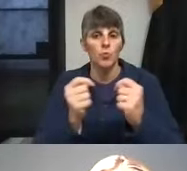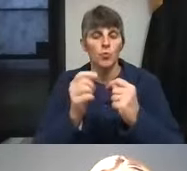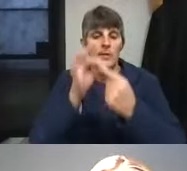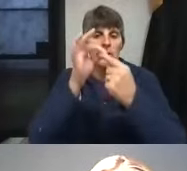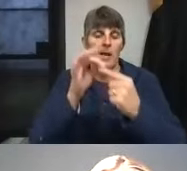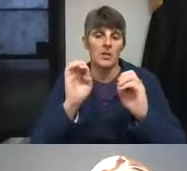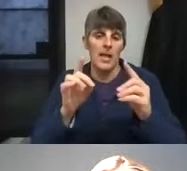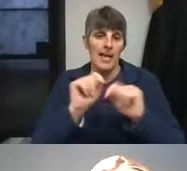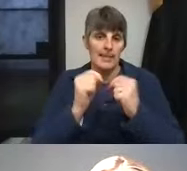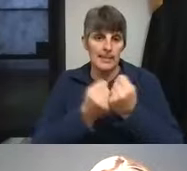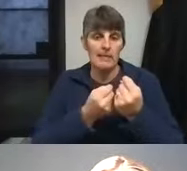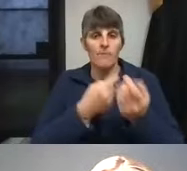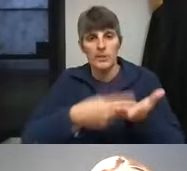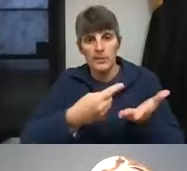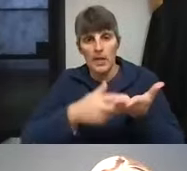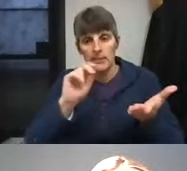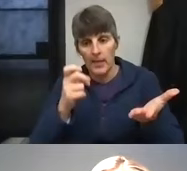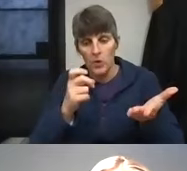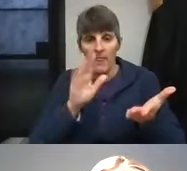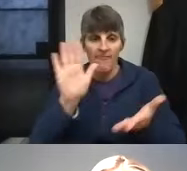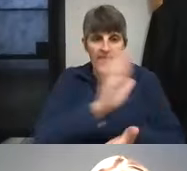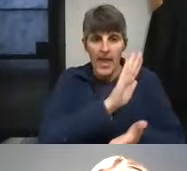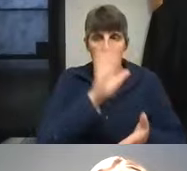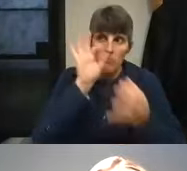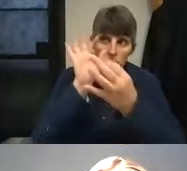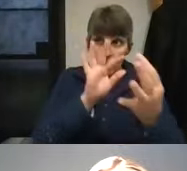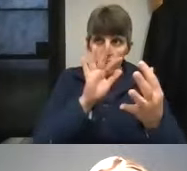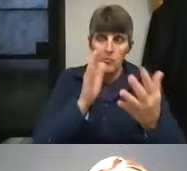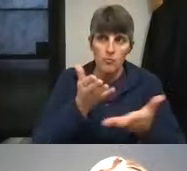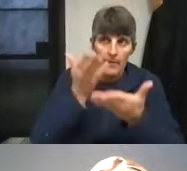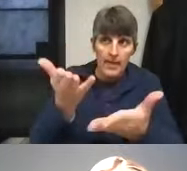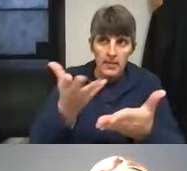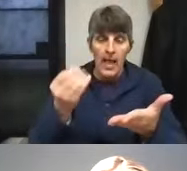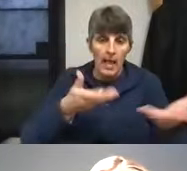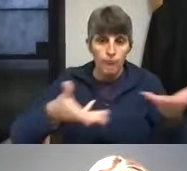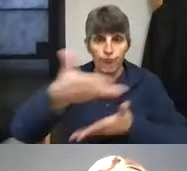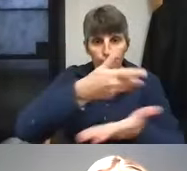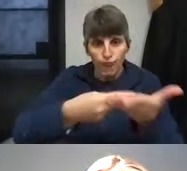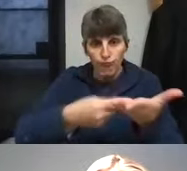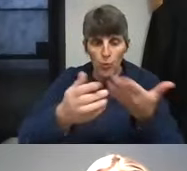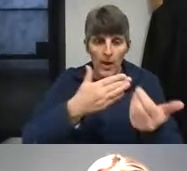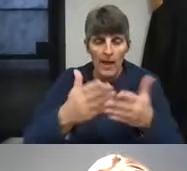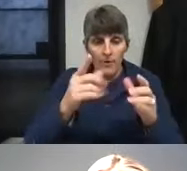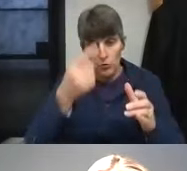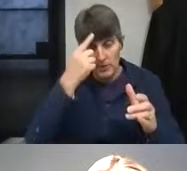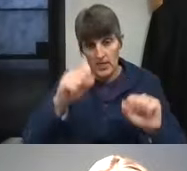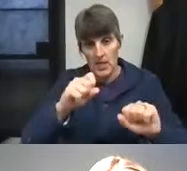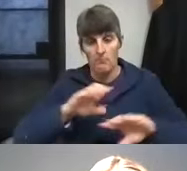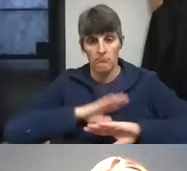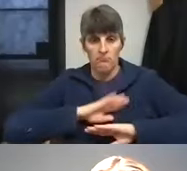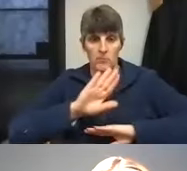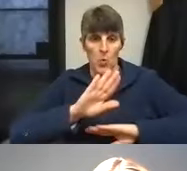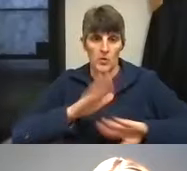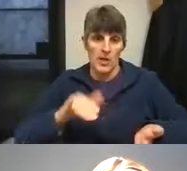the diagnosis, the recommendations, and have a discussion about any of these services you think could support your child if they're not